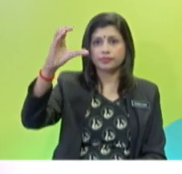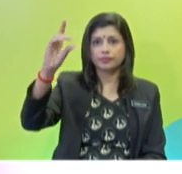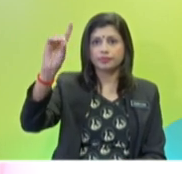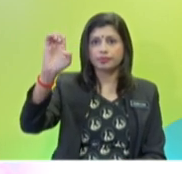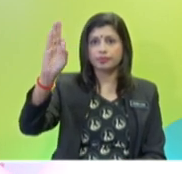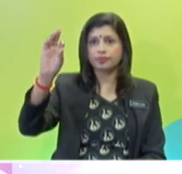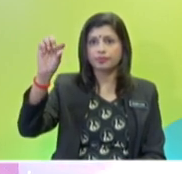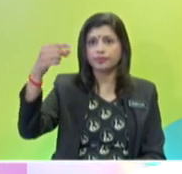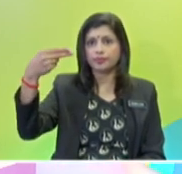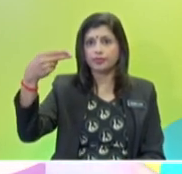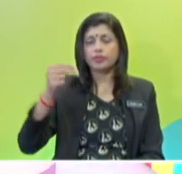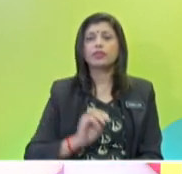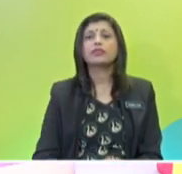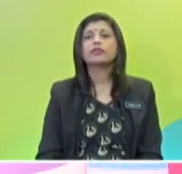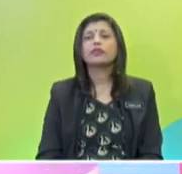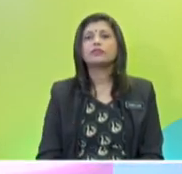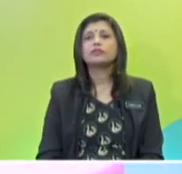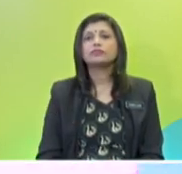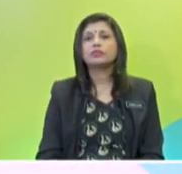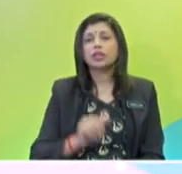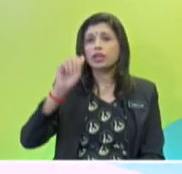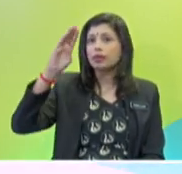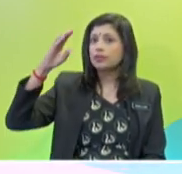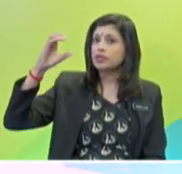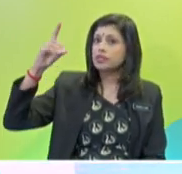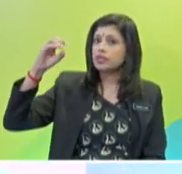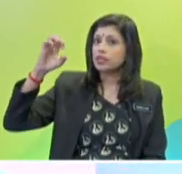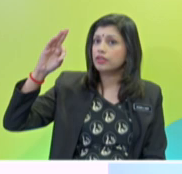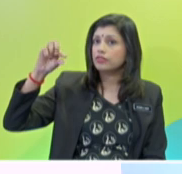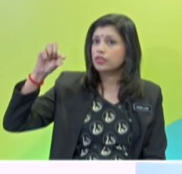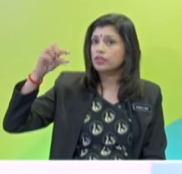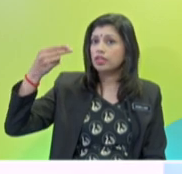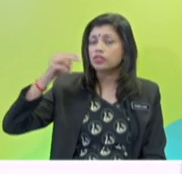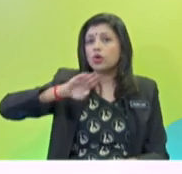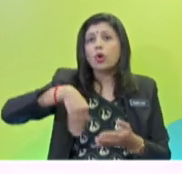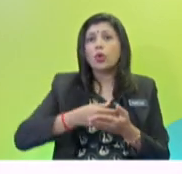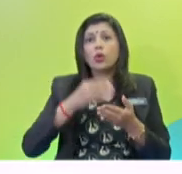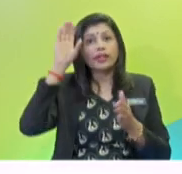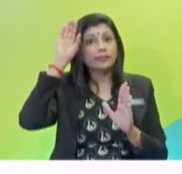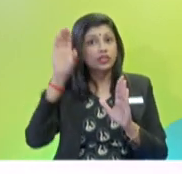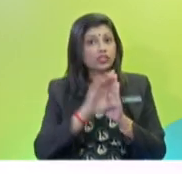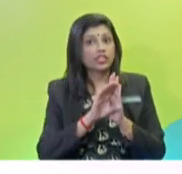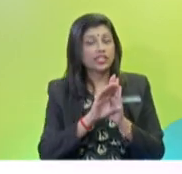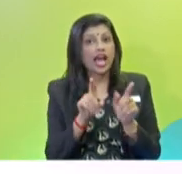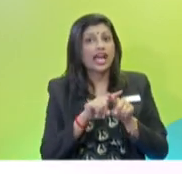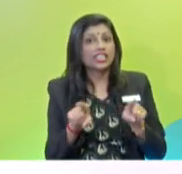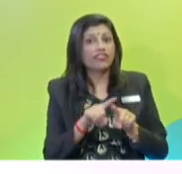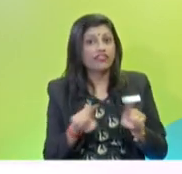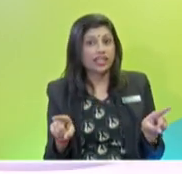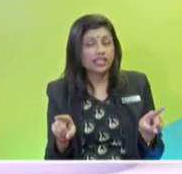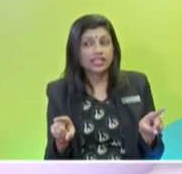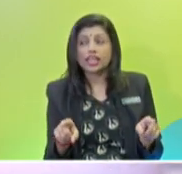If you look at the picture, each picture, they are all different. Yeah. Picture A, the boy is like falling. Picture B is